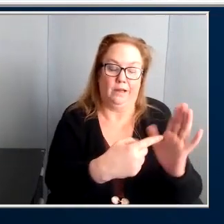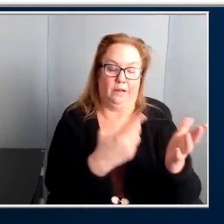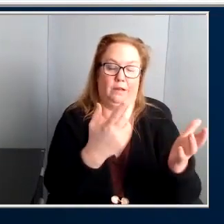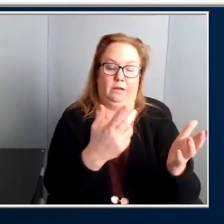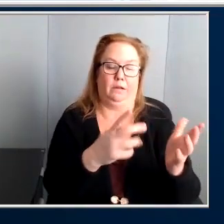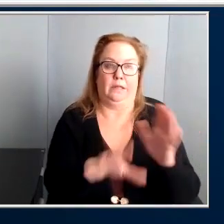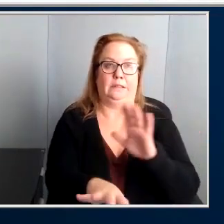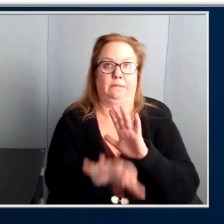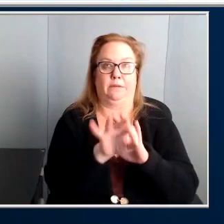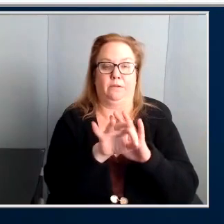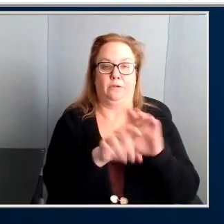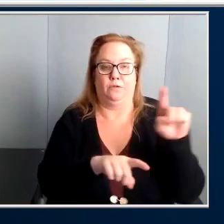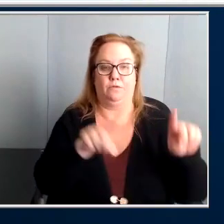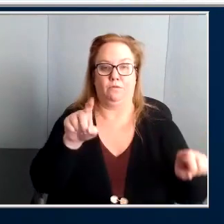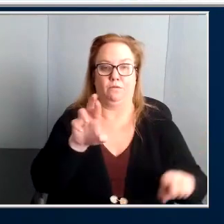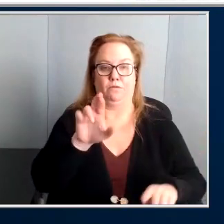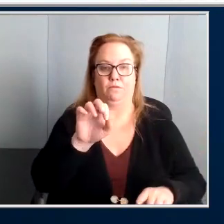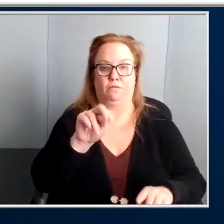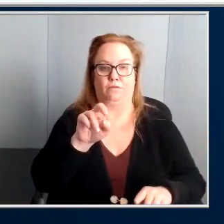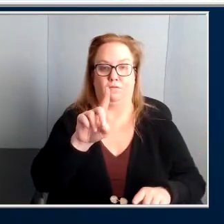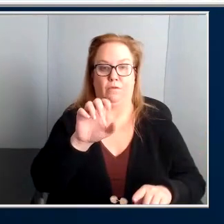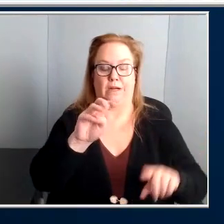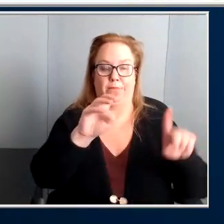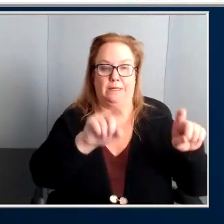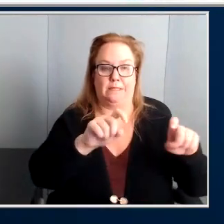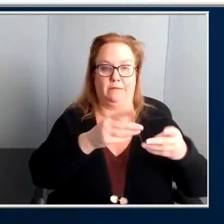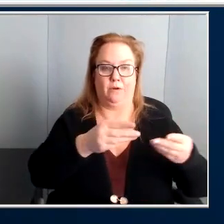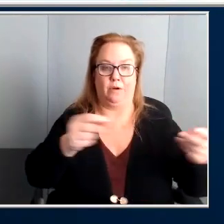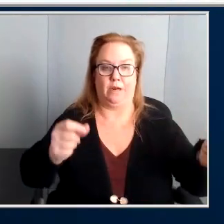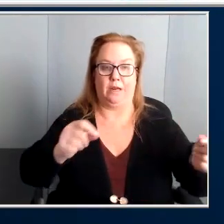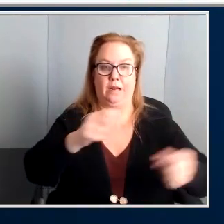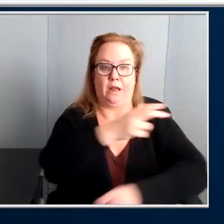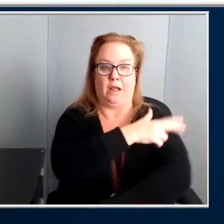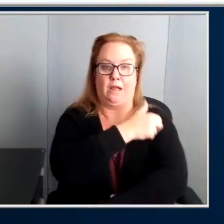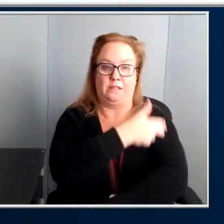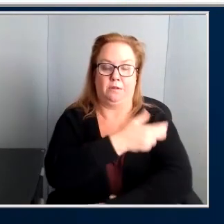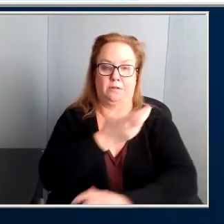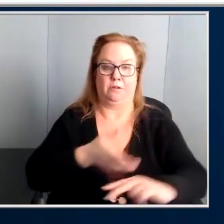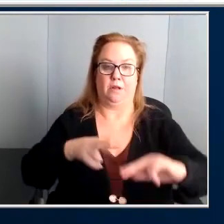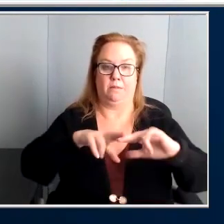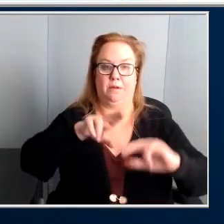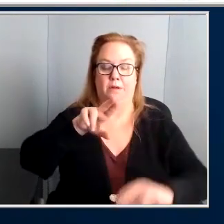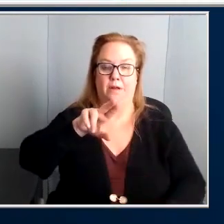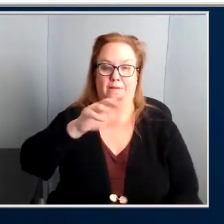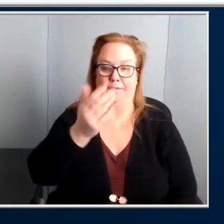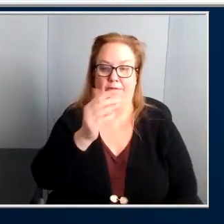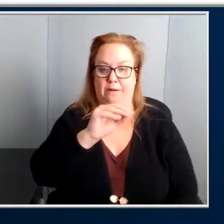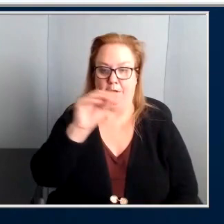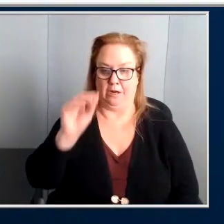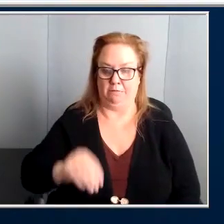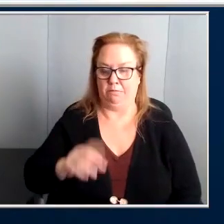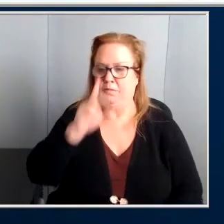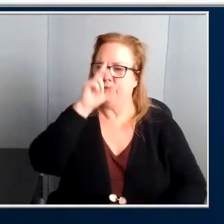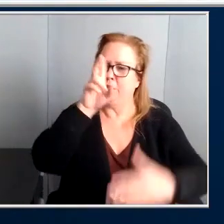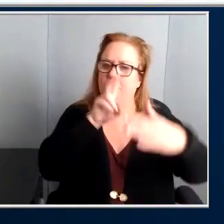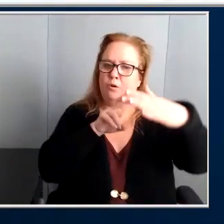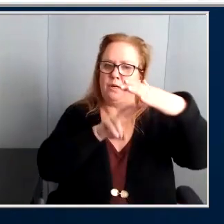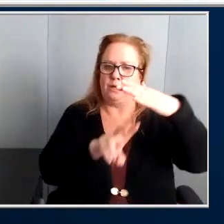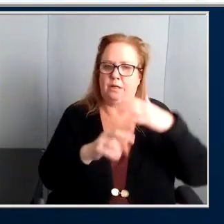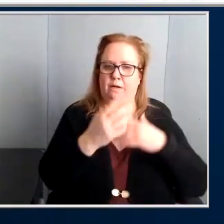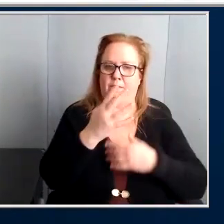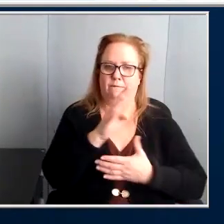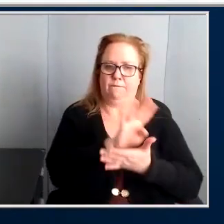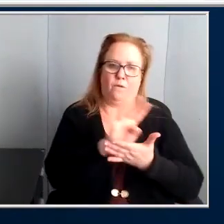and that's all pretty much faded away. And hospitalizations across the United States are up 15%. Yeah. What's your crystal ball tell you about the next 4 to 6